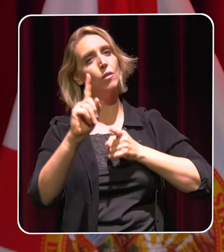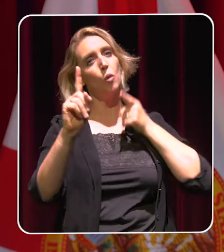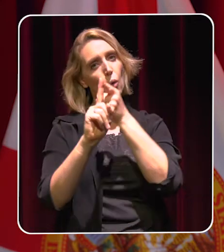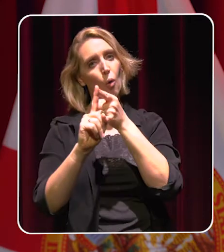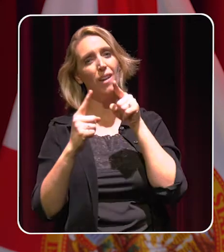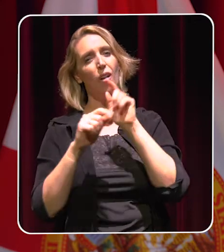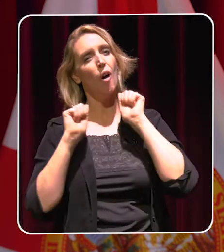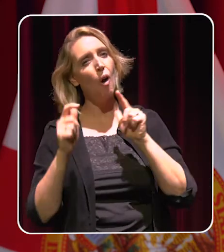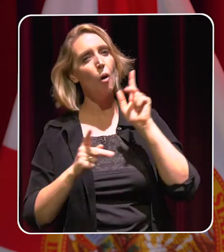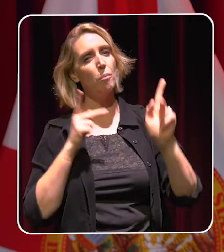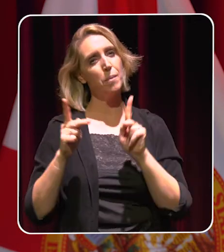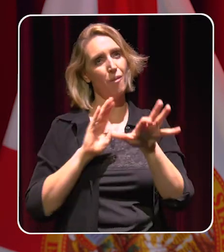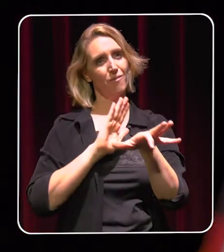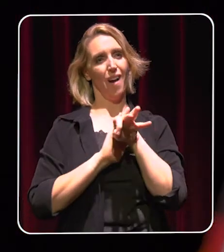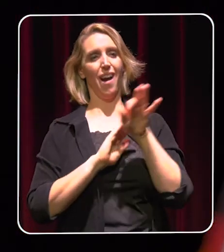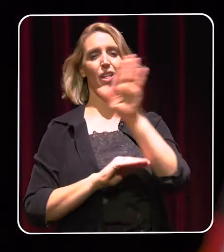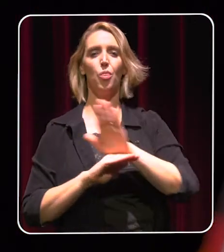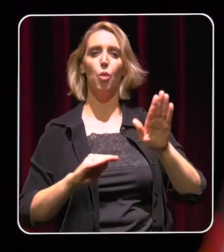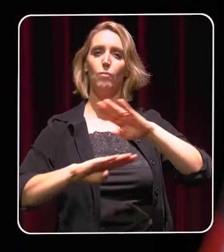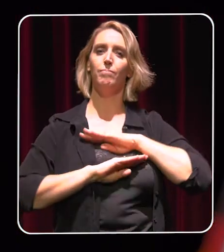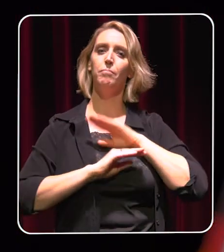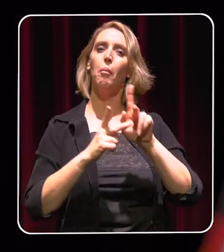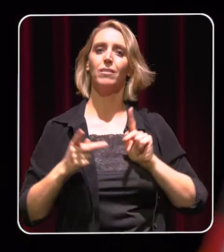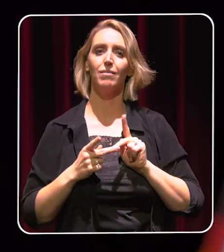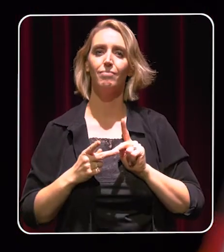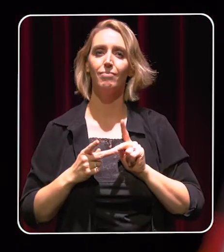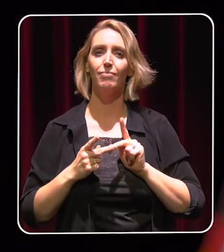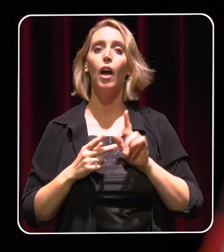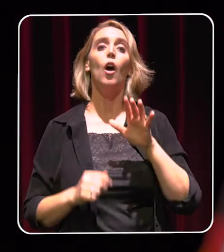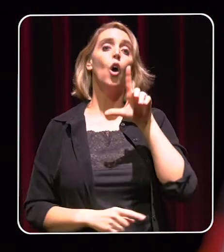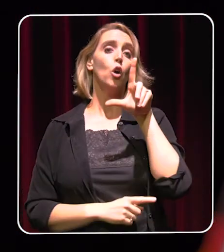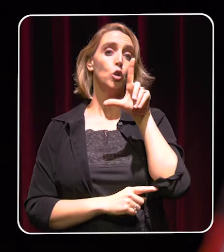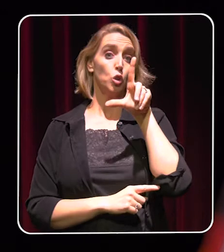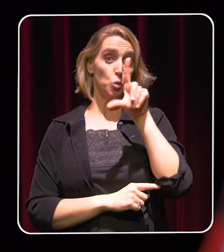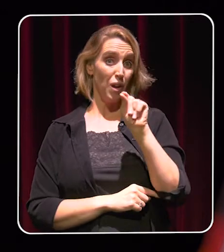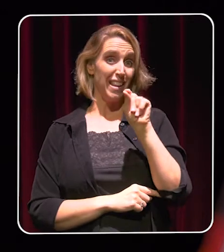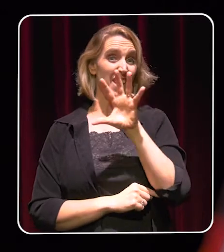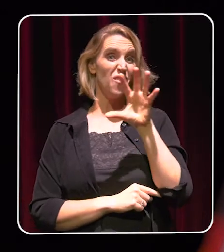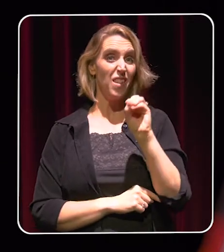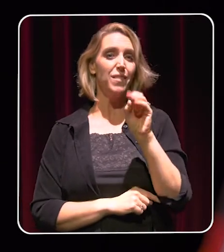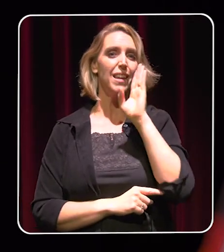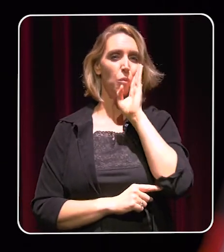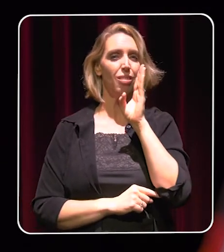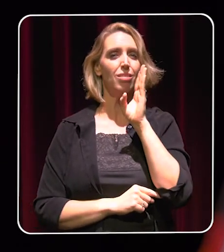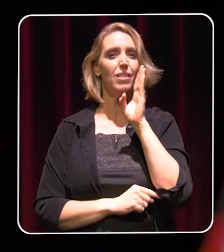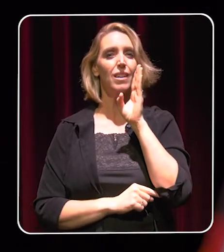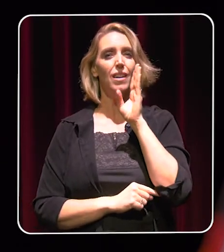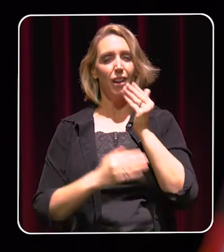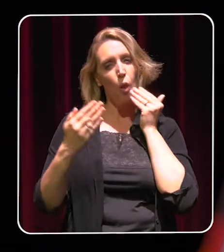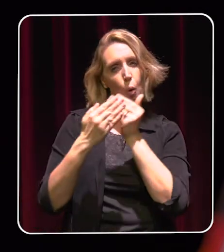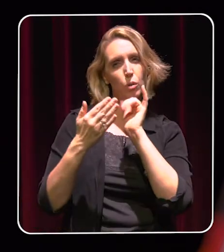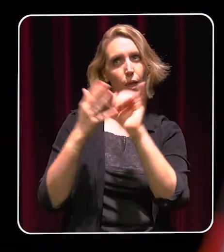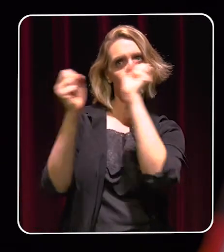everyone finds their place in the sun. The recently concluded St. Pete 2050 will get us closer to that reality,